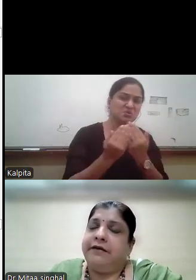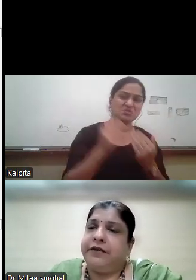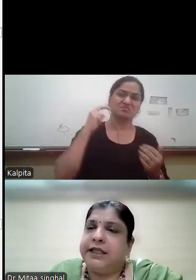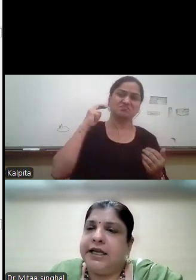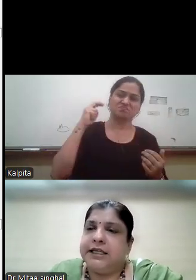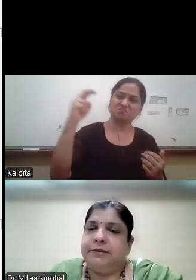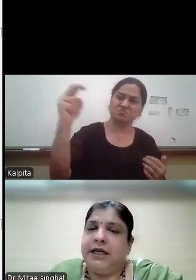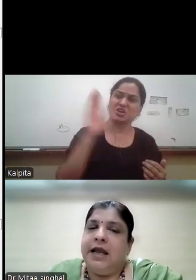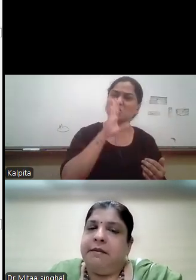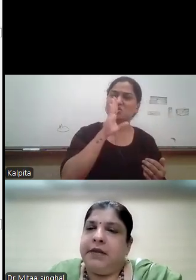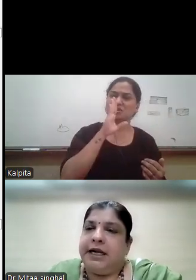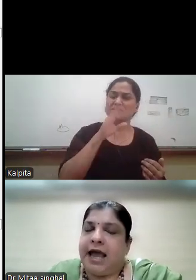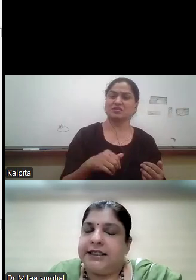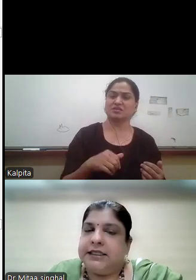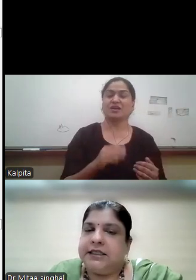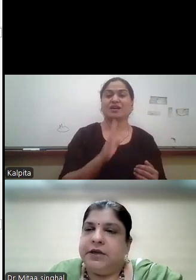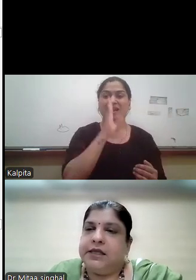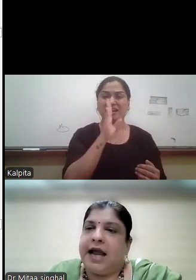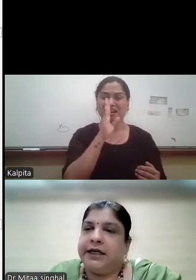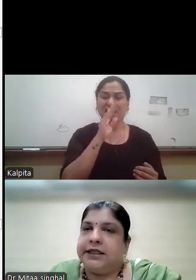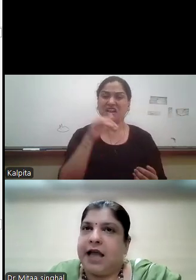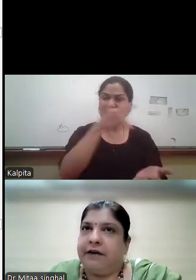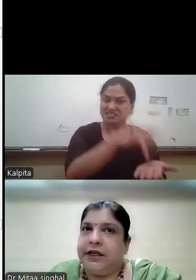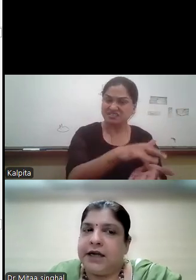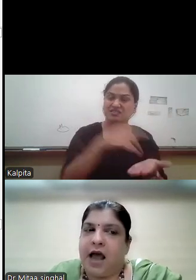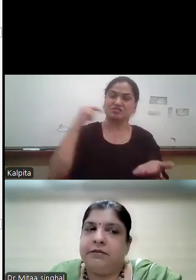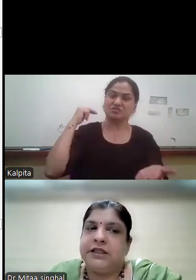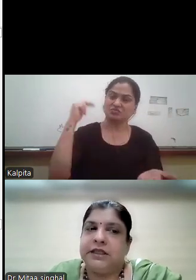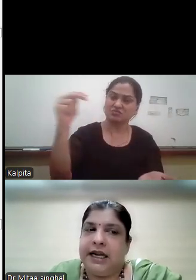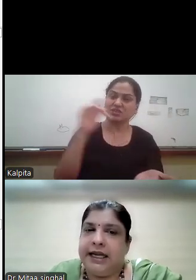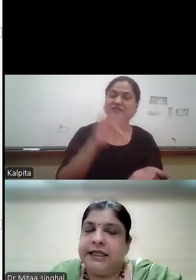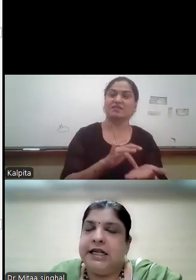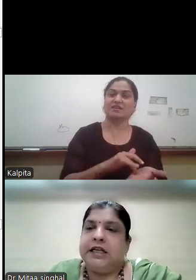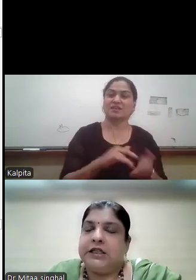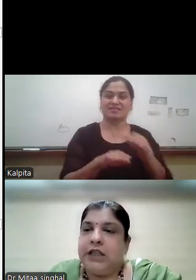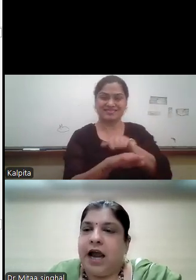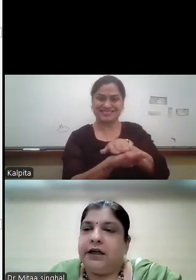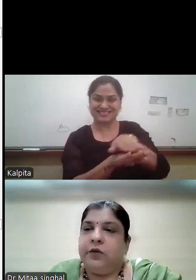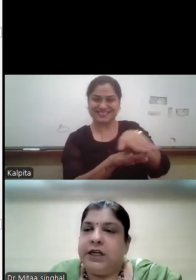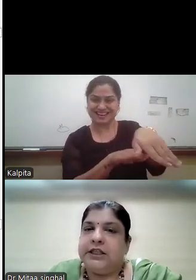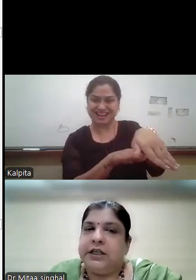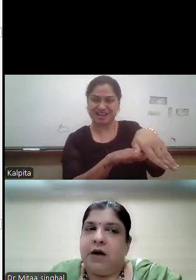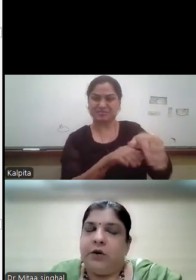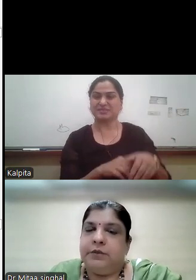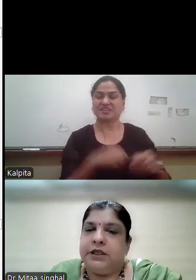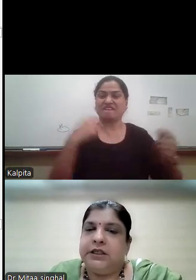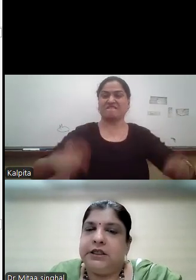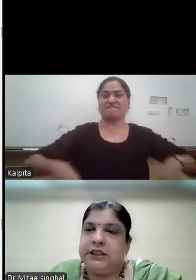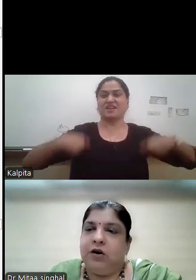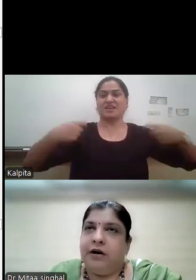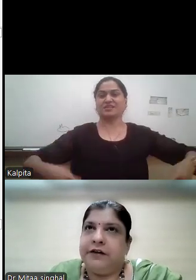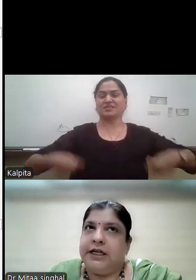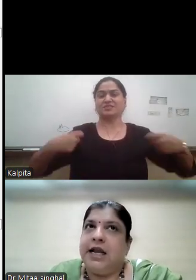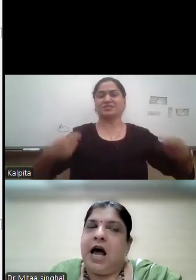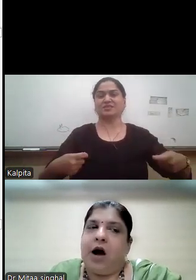stations, everything is being made accessible, that it is having ramps, railings, so that a wheelchair bound person